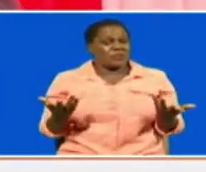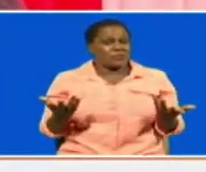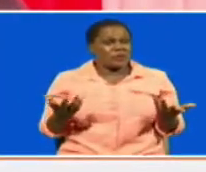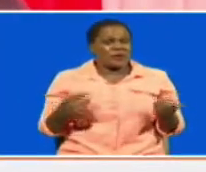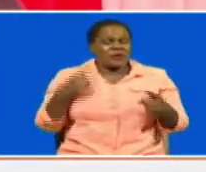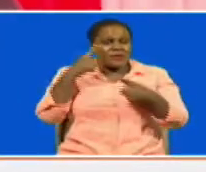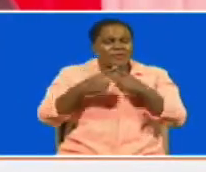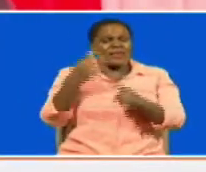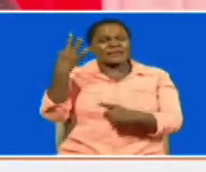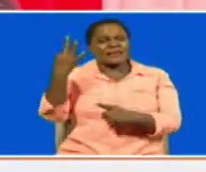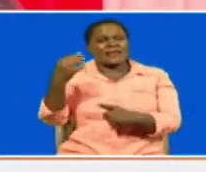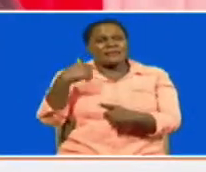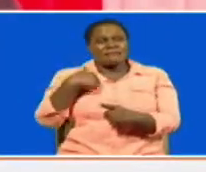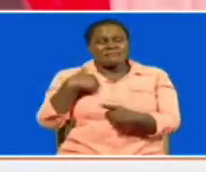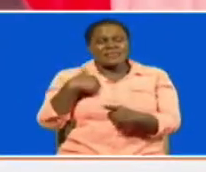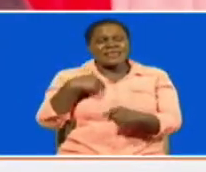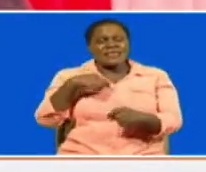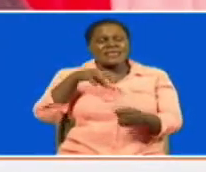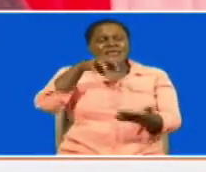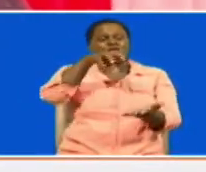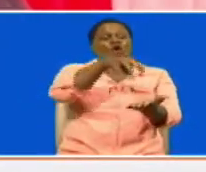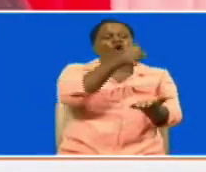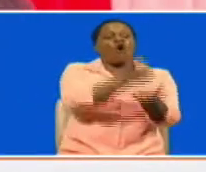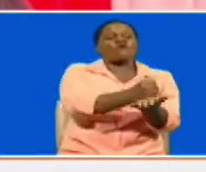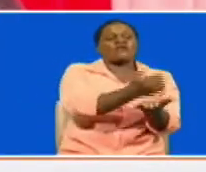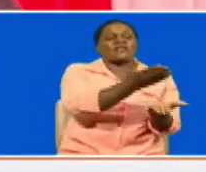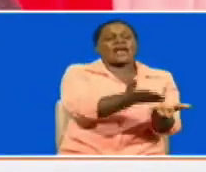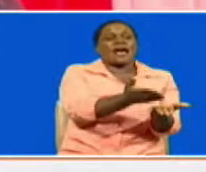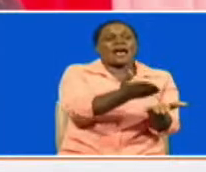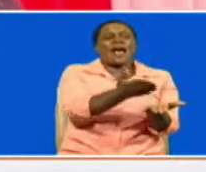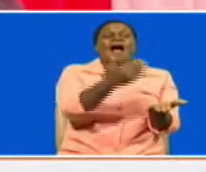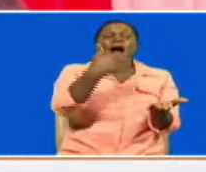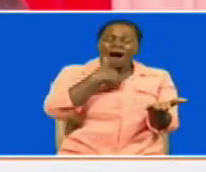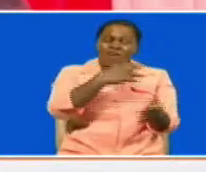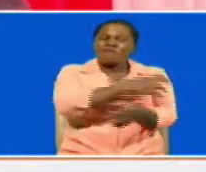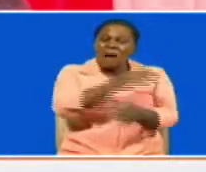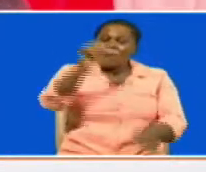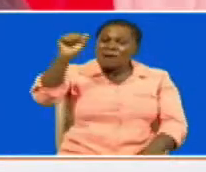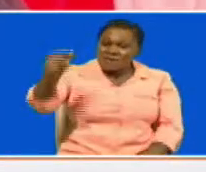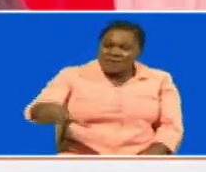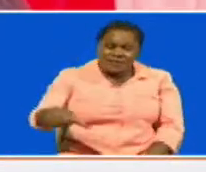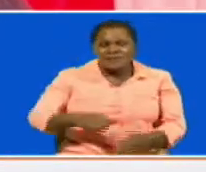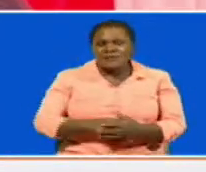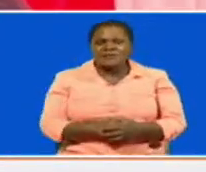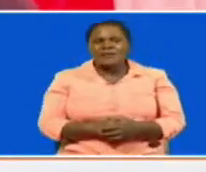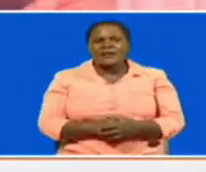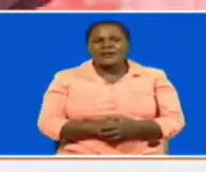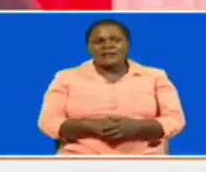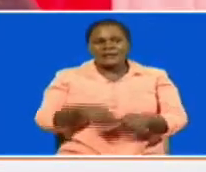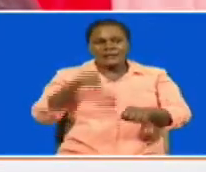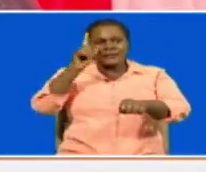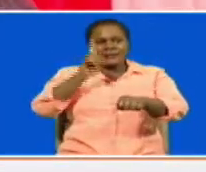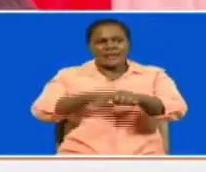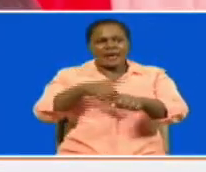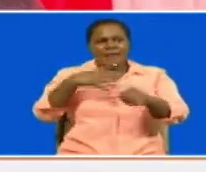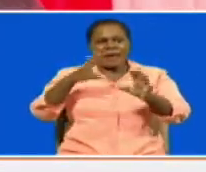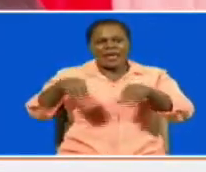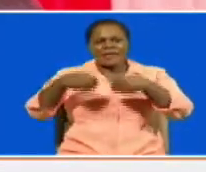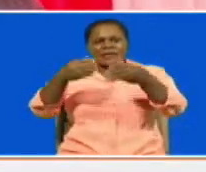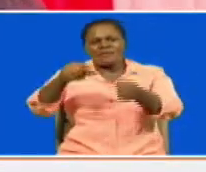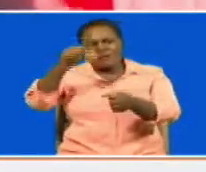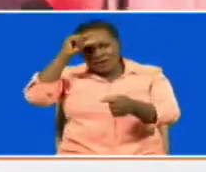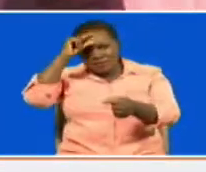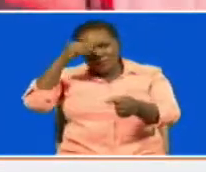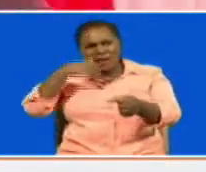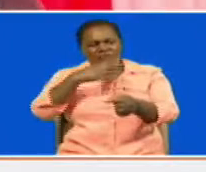Hiyo miaka mitatu zinimekuwa kwa kiti. Sindikuwa na uwezo. Sasa wakati naenda kupatiana serikali